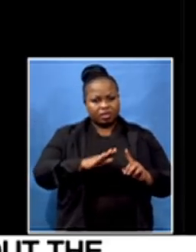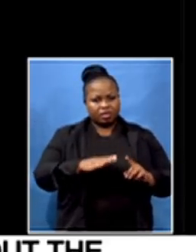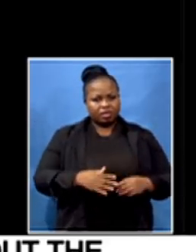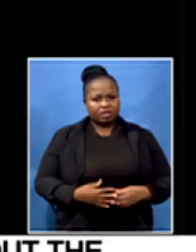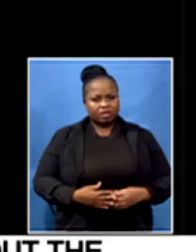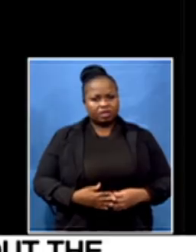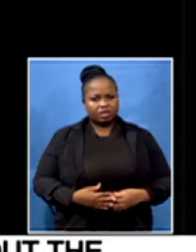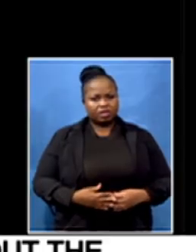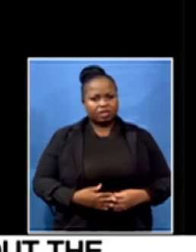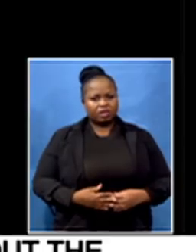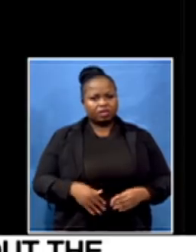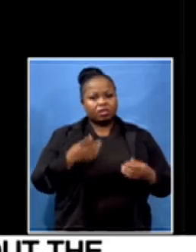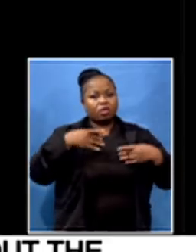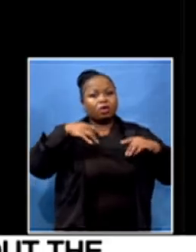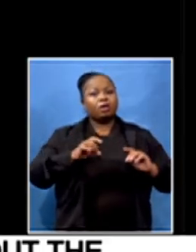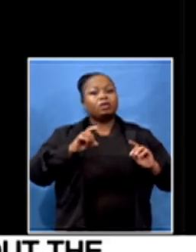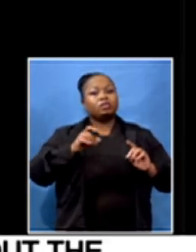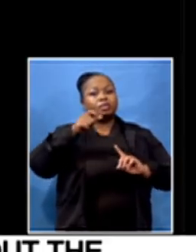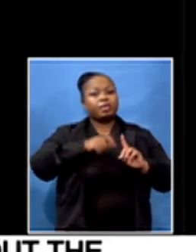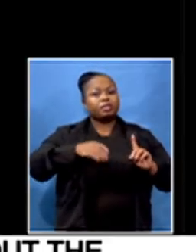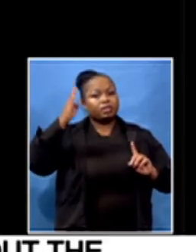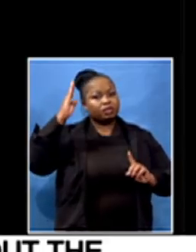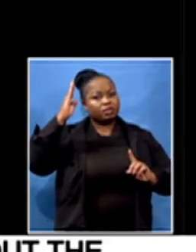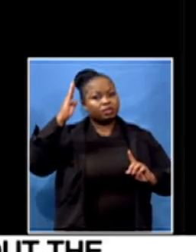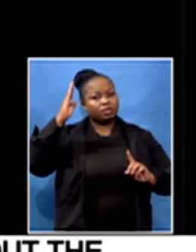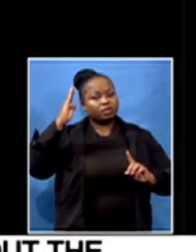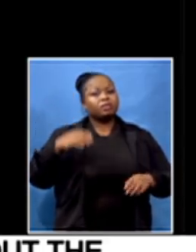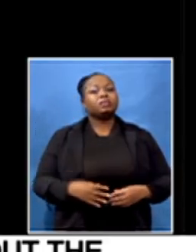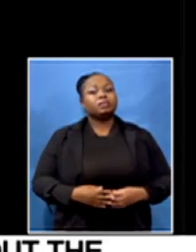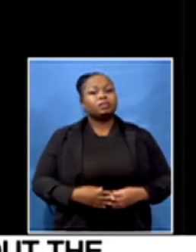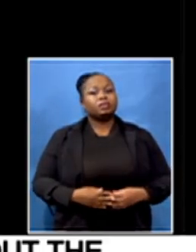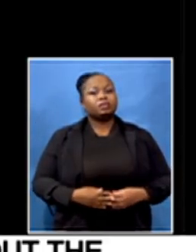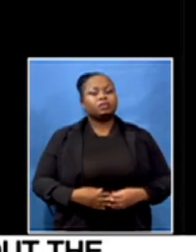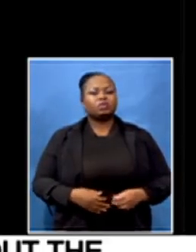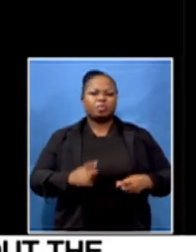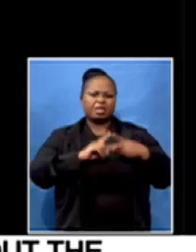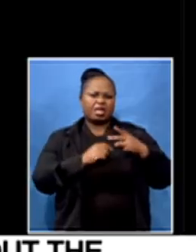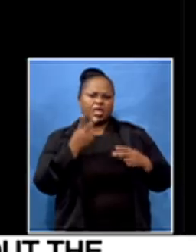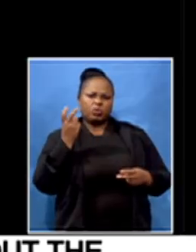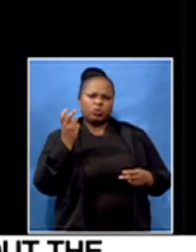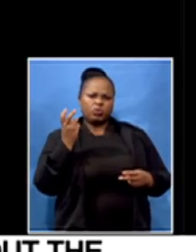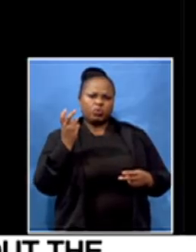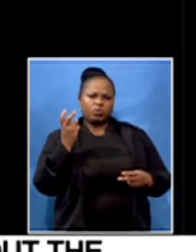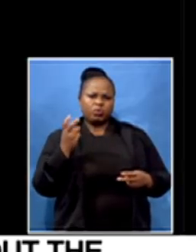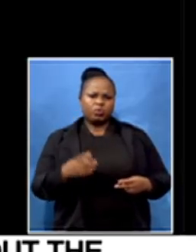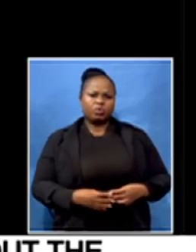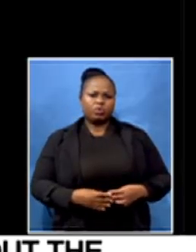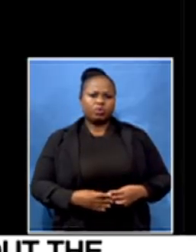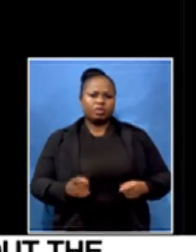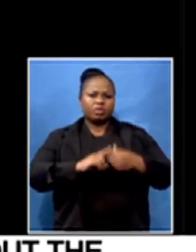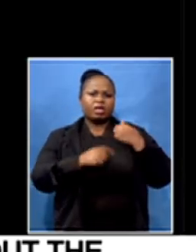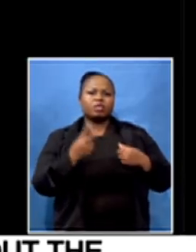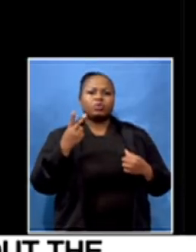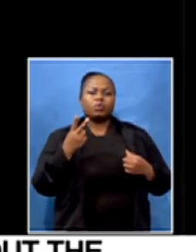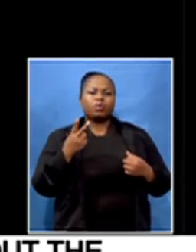up. Honorable House Chairperson? Can you give me the last two? My hand is also been I'll give you the last two.